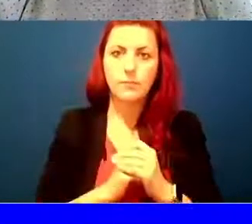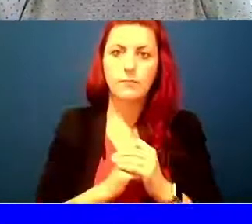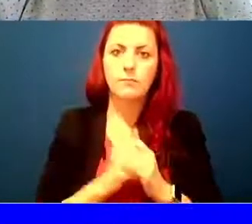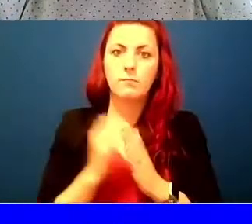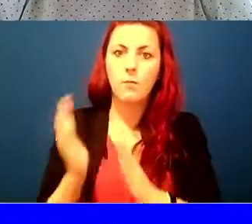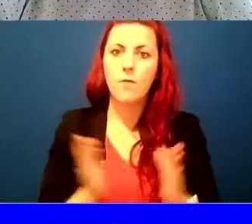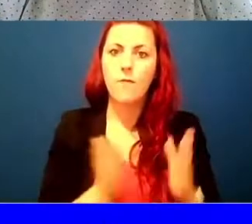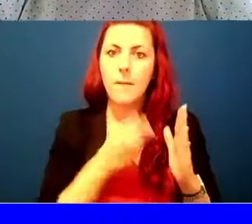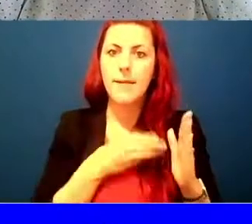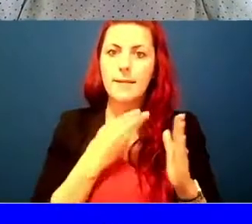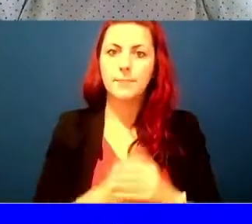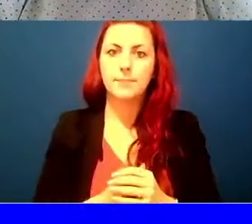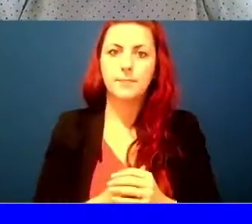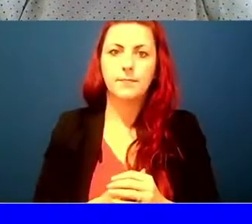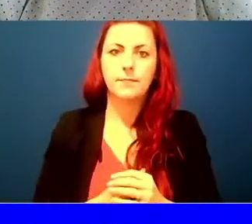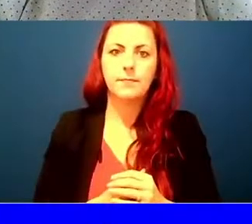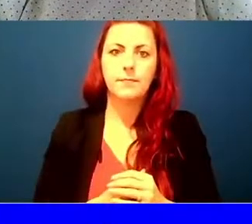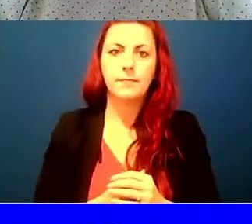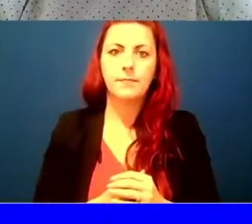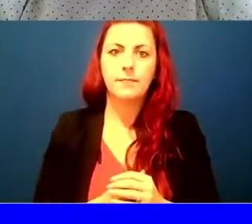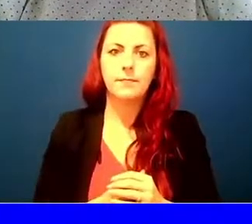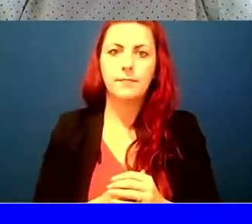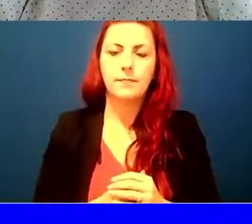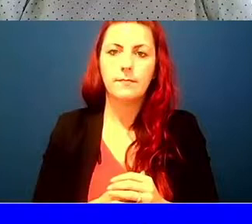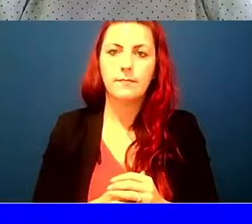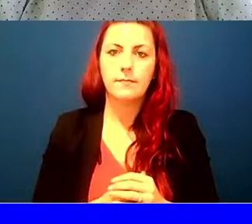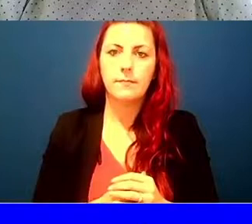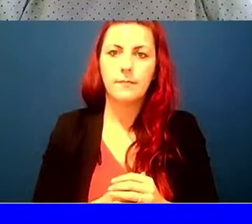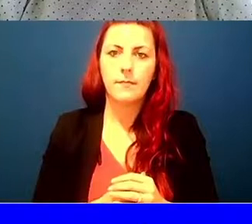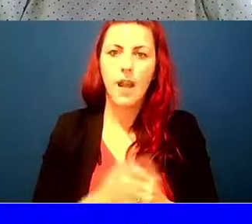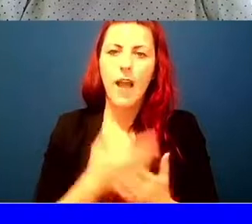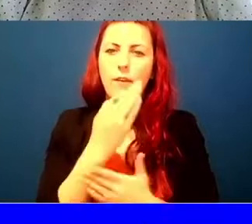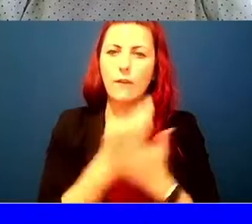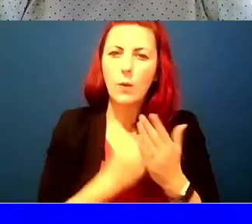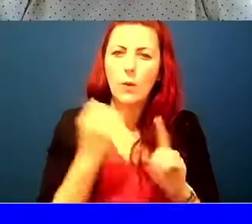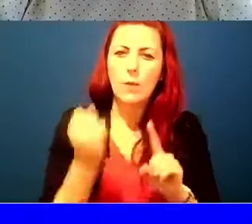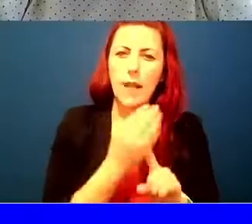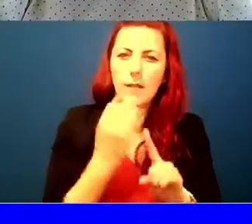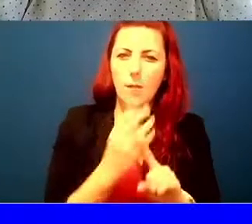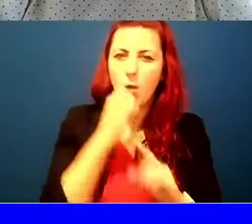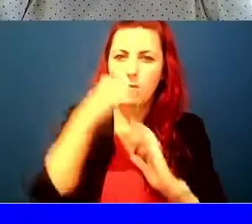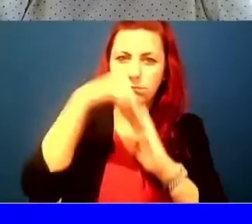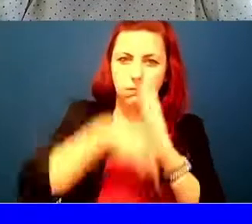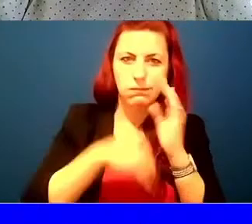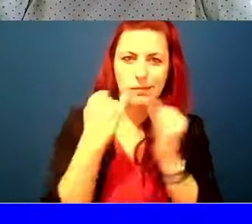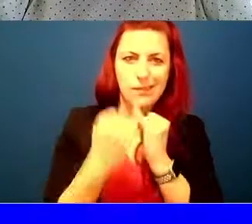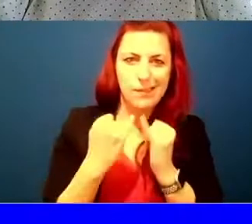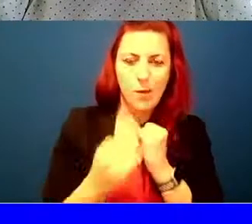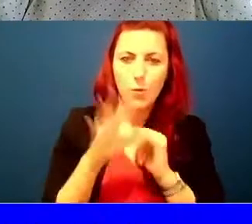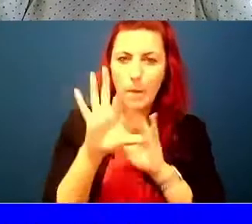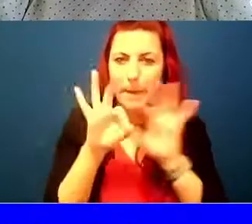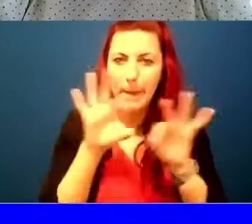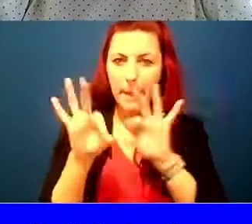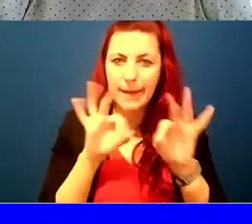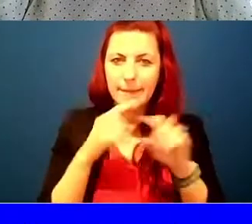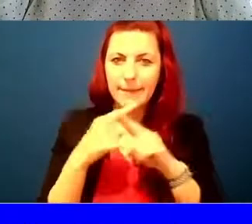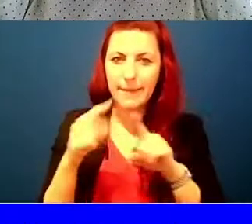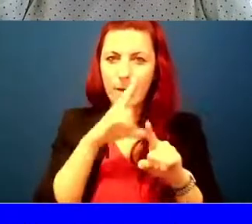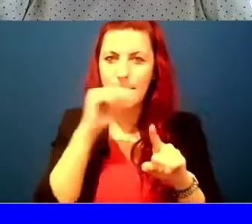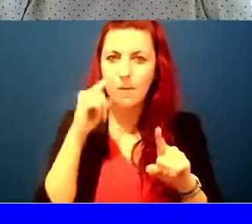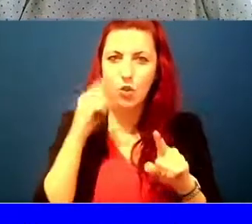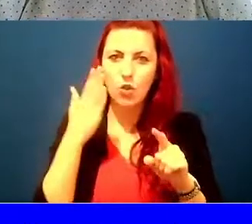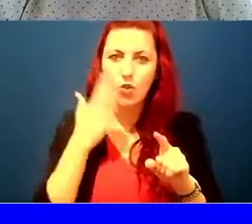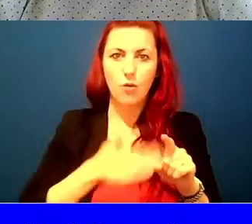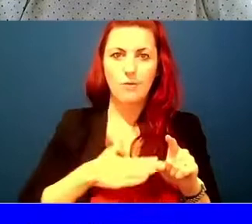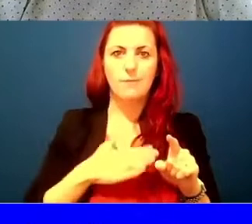please. Now, I have a few slides. I'm not going to go into all of them for time. I'm just going to pick out a couple of cases. And I suppose this is just to bring it down